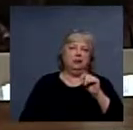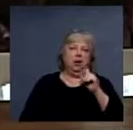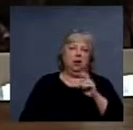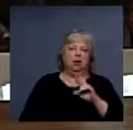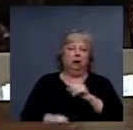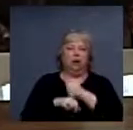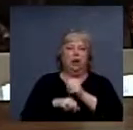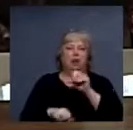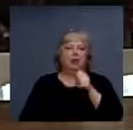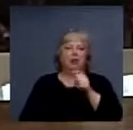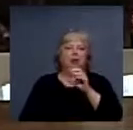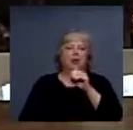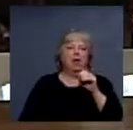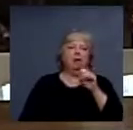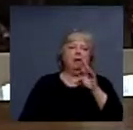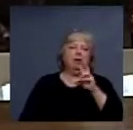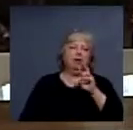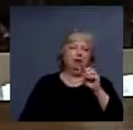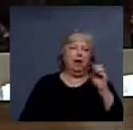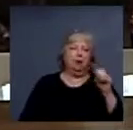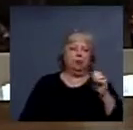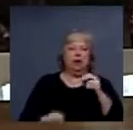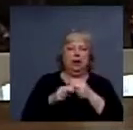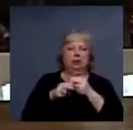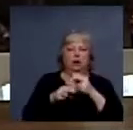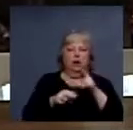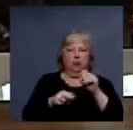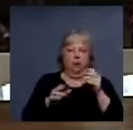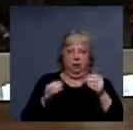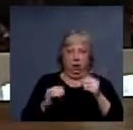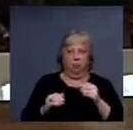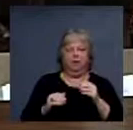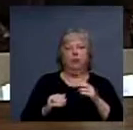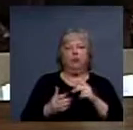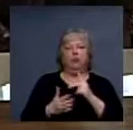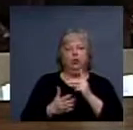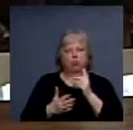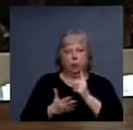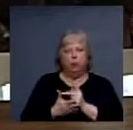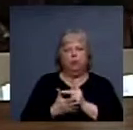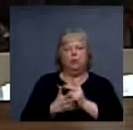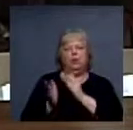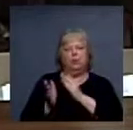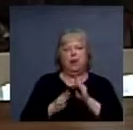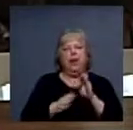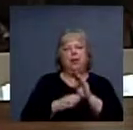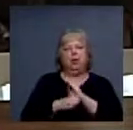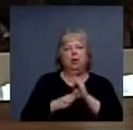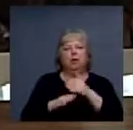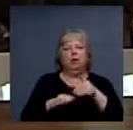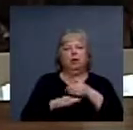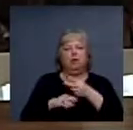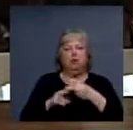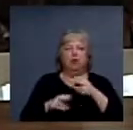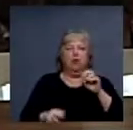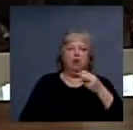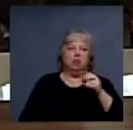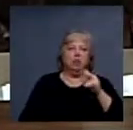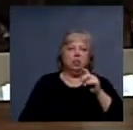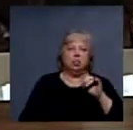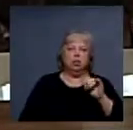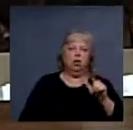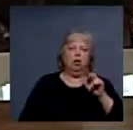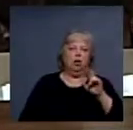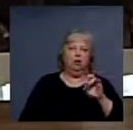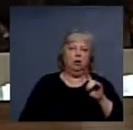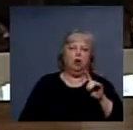at 10,600 Interstate 30. An ordinance to approve a planned zoning development, establish a planned commercial district titled Chenal Road Self-Storage,